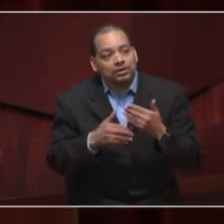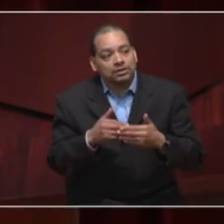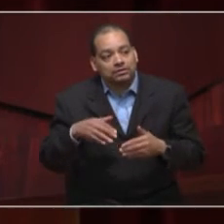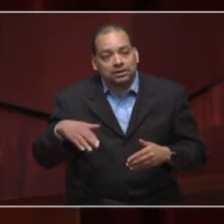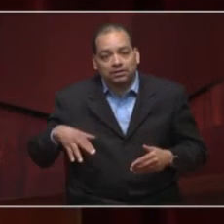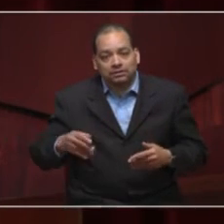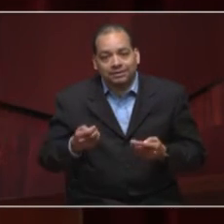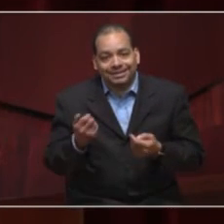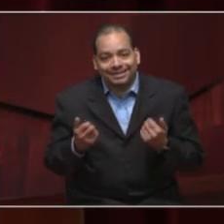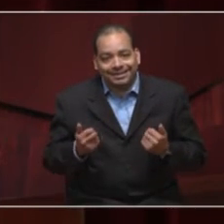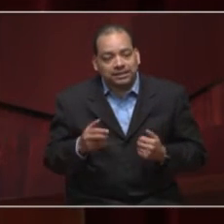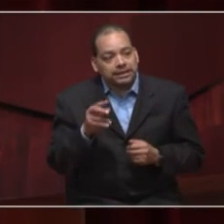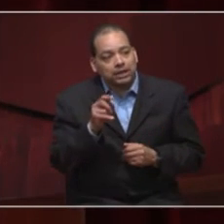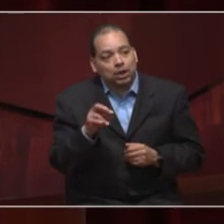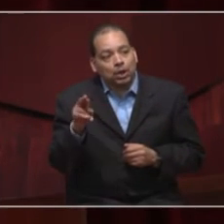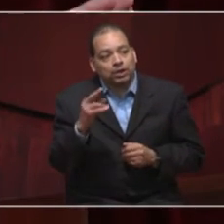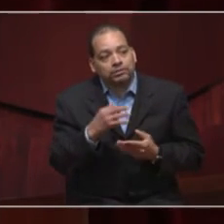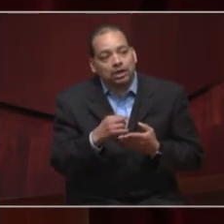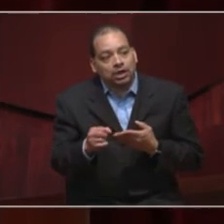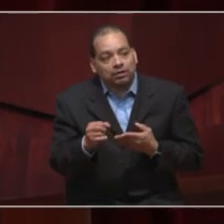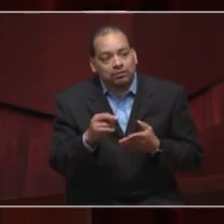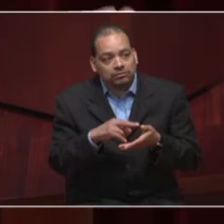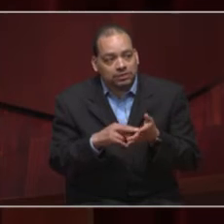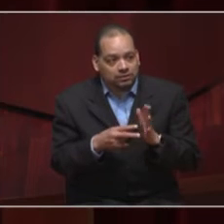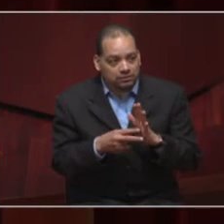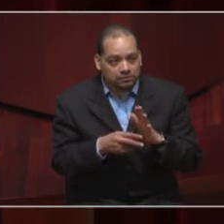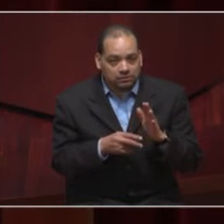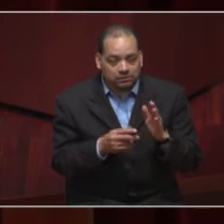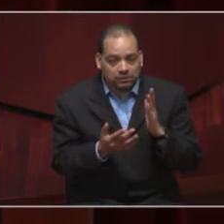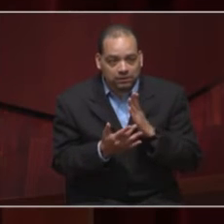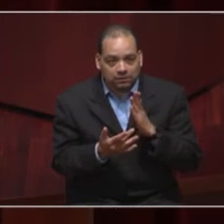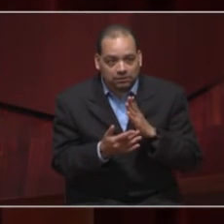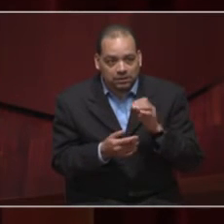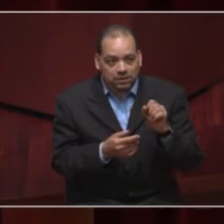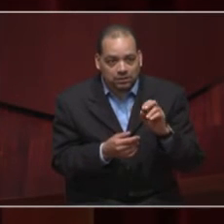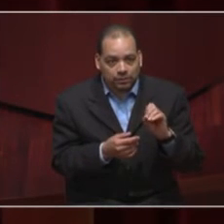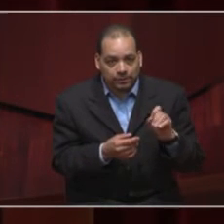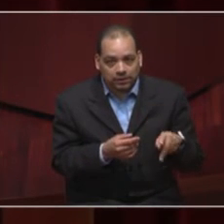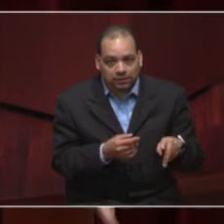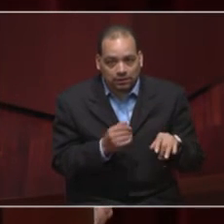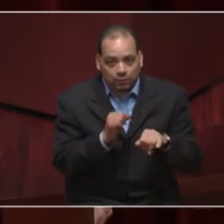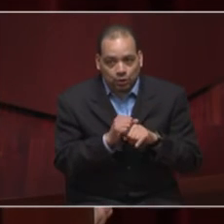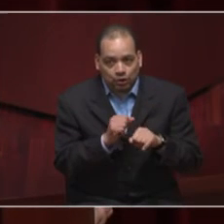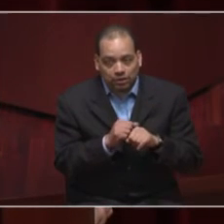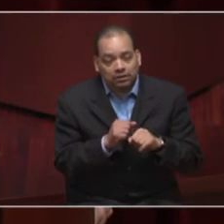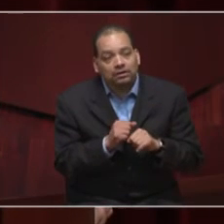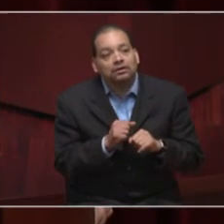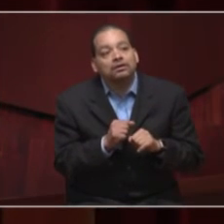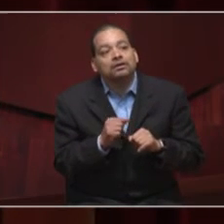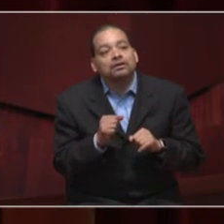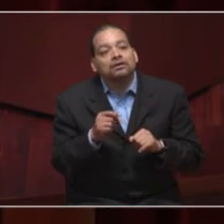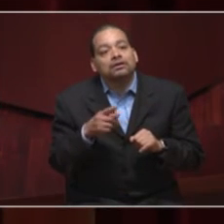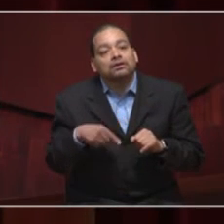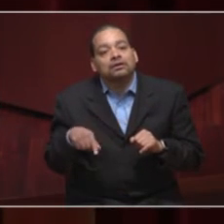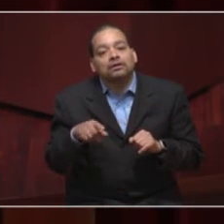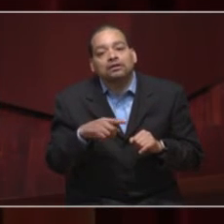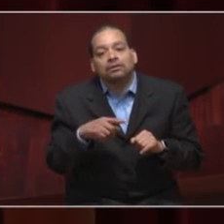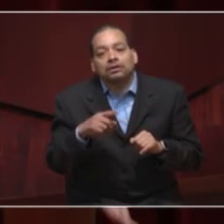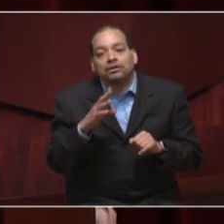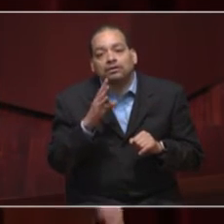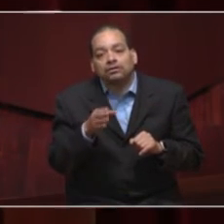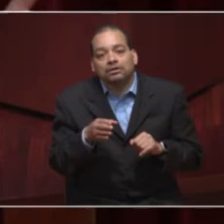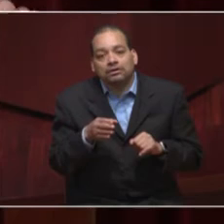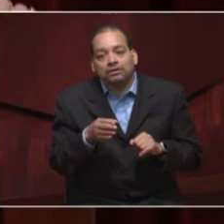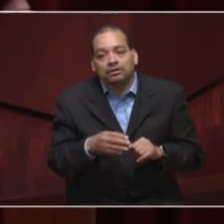that are expired. We're working on our technical SOPs. We want to make sure we get it right. We will, this